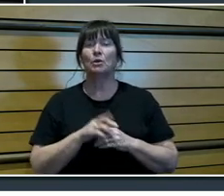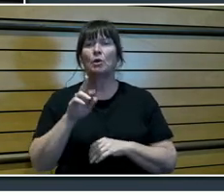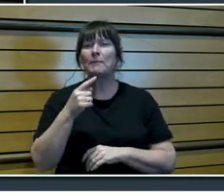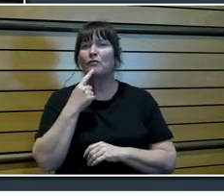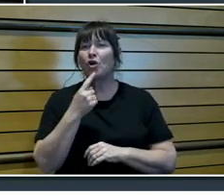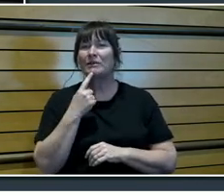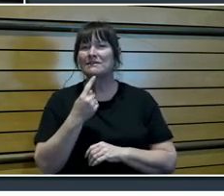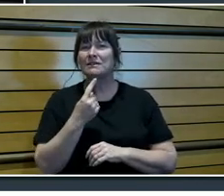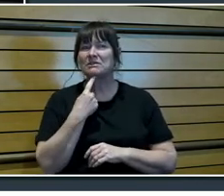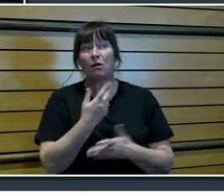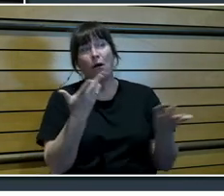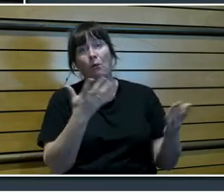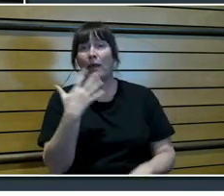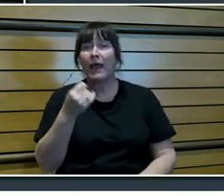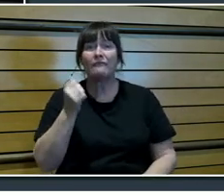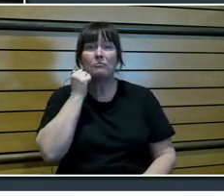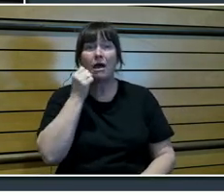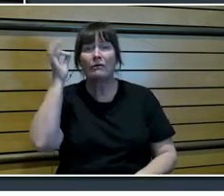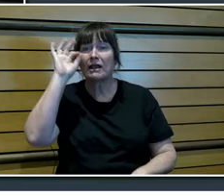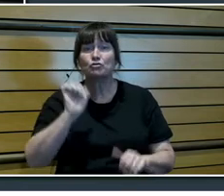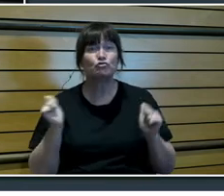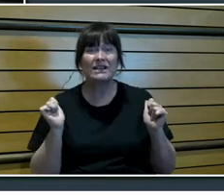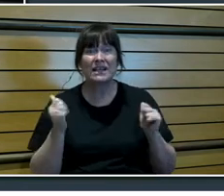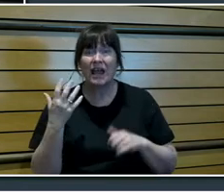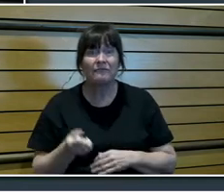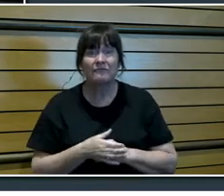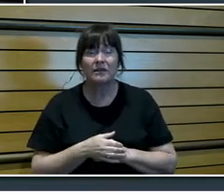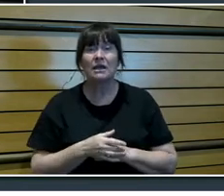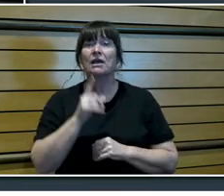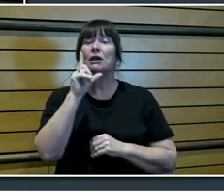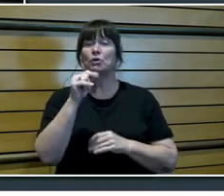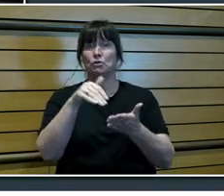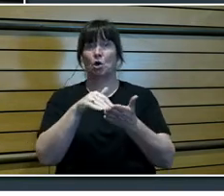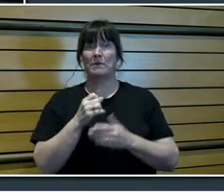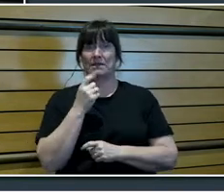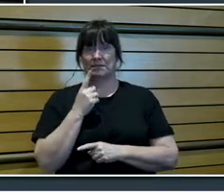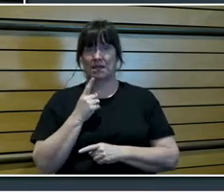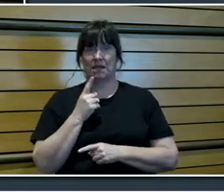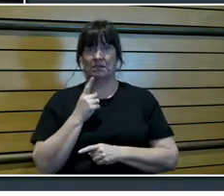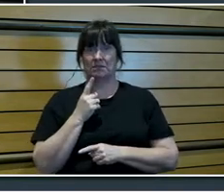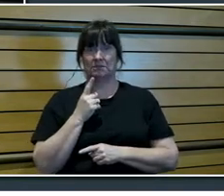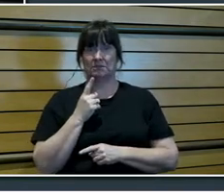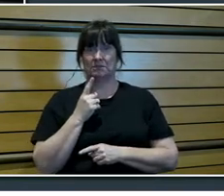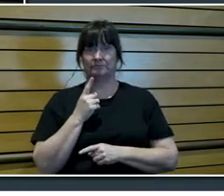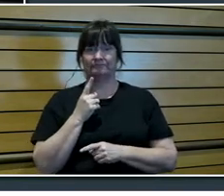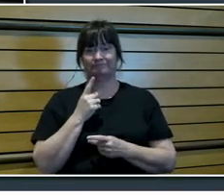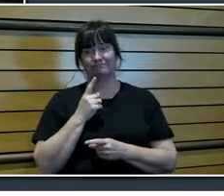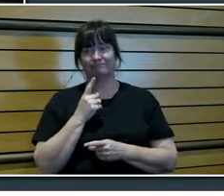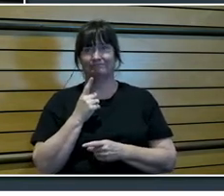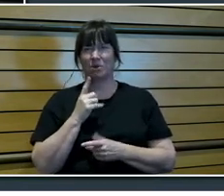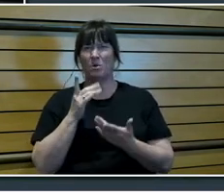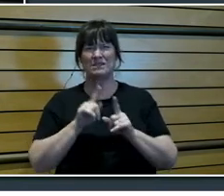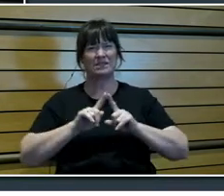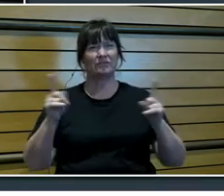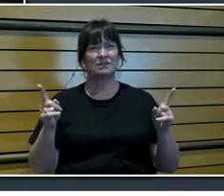that we've already got Māori councillors on Napier City. Could you help me understand, mostly to address those comments, what's